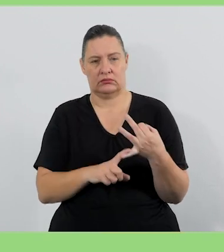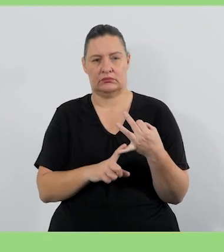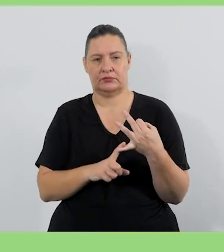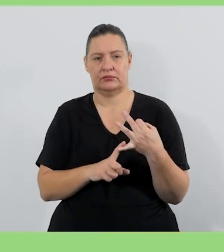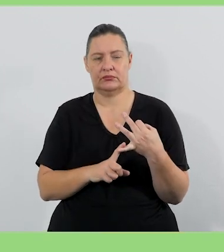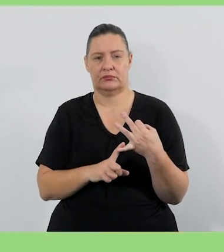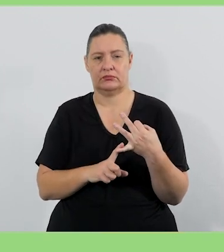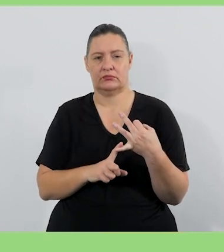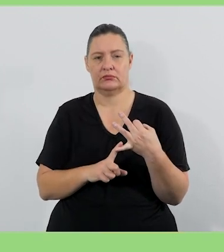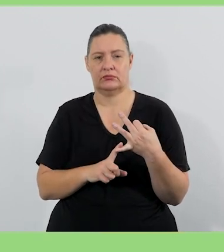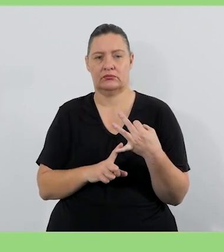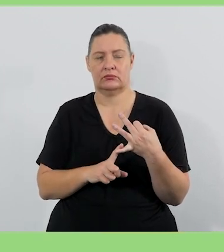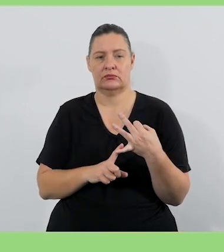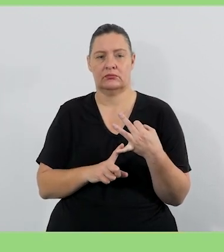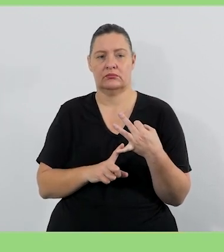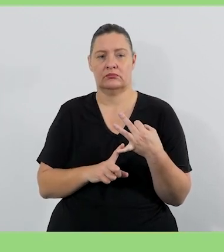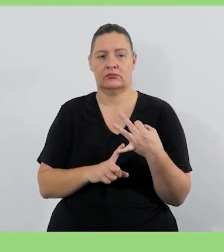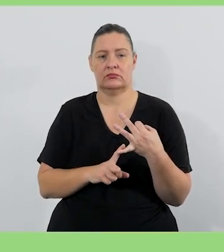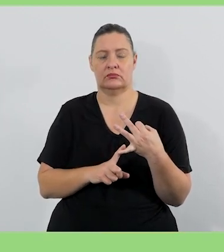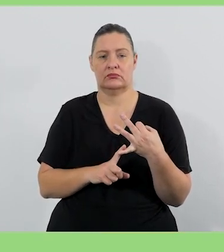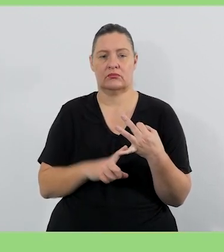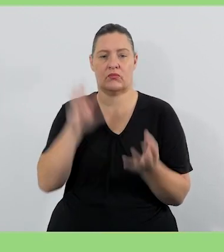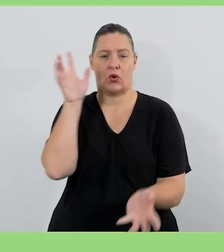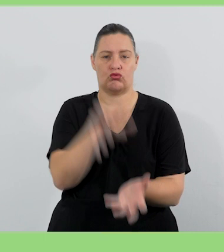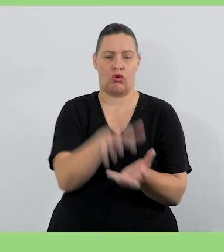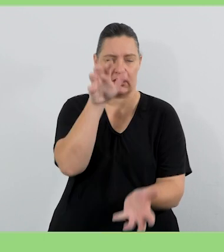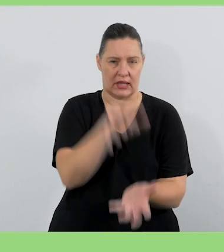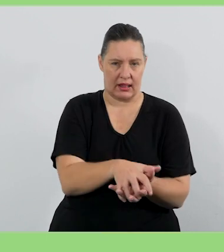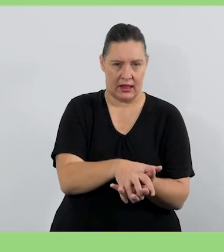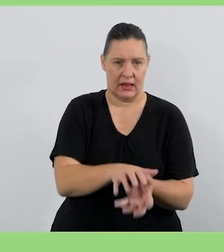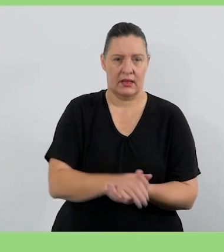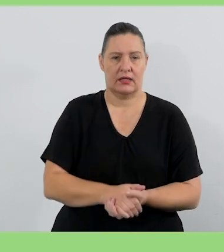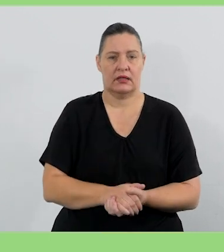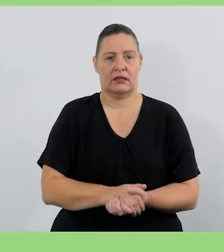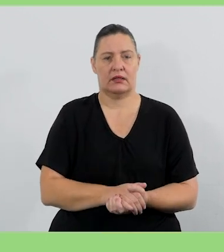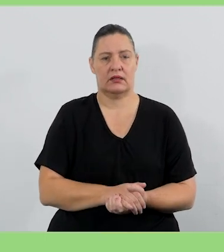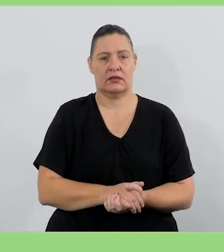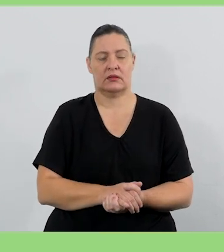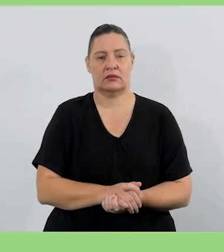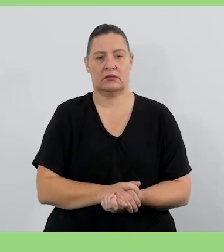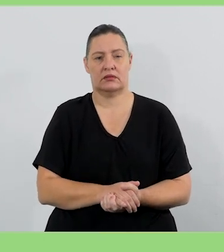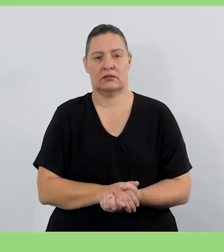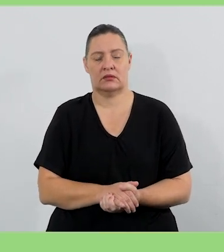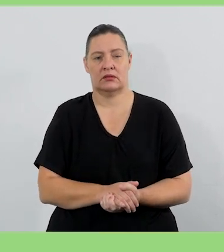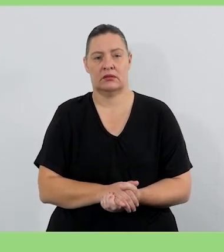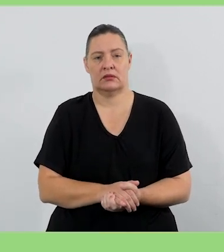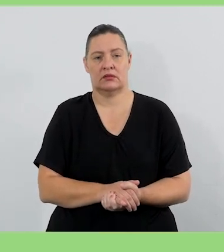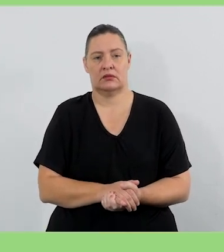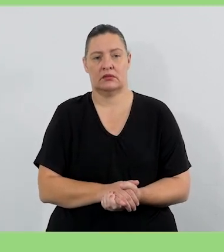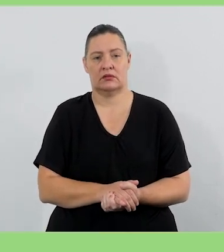also identifying the crocodile down there and